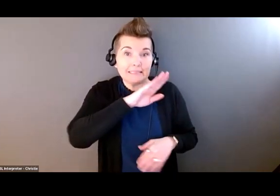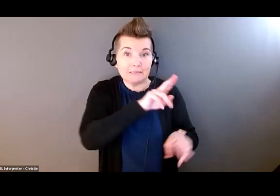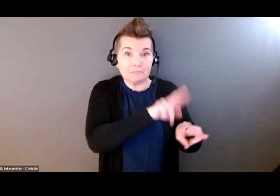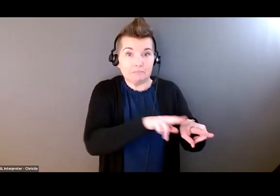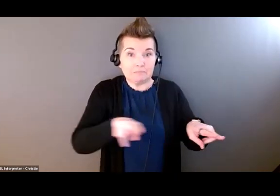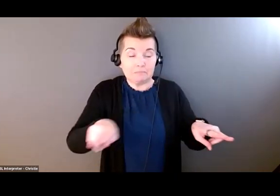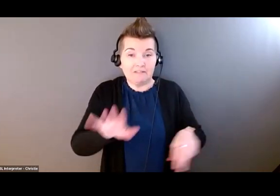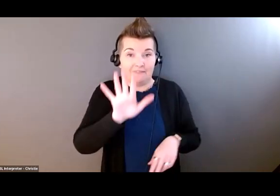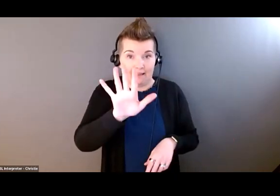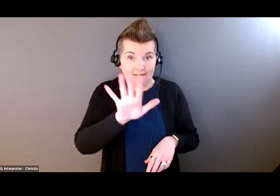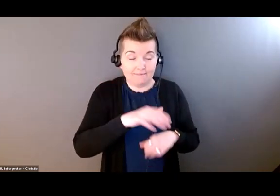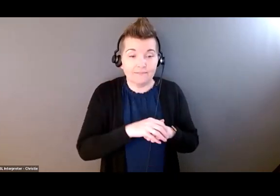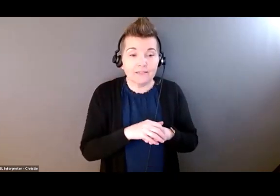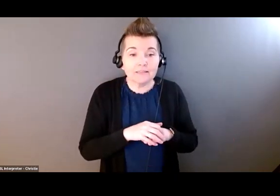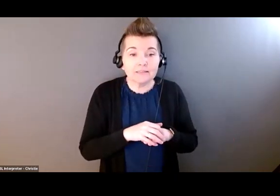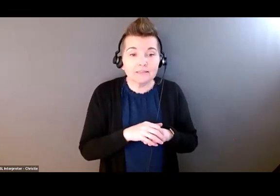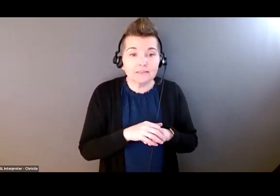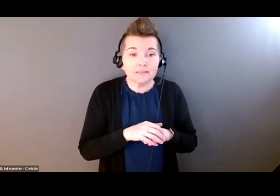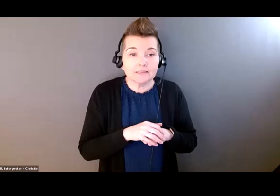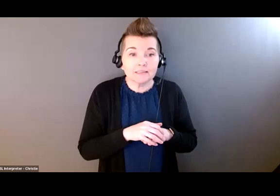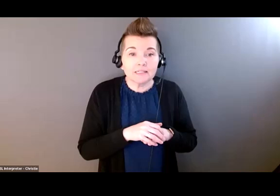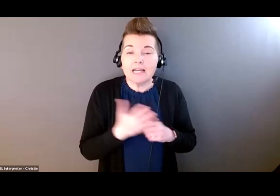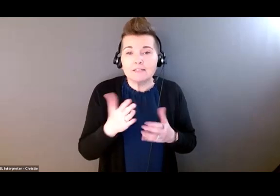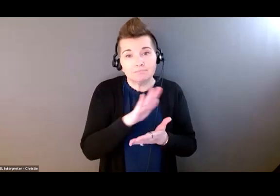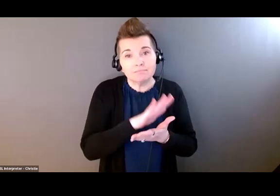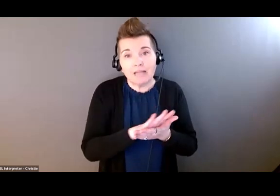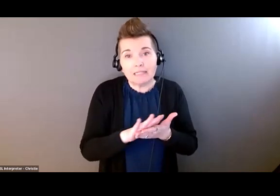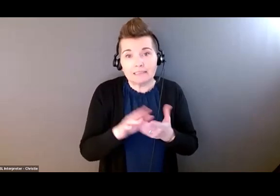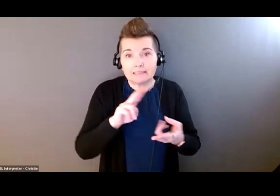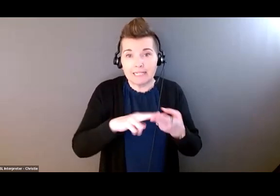So George's House is a 5-bed palliative care home. It's